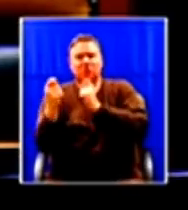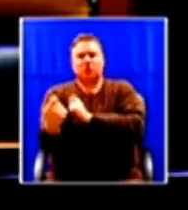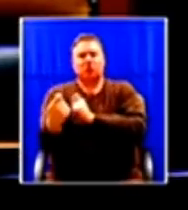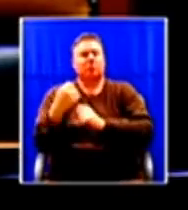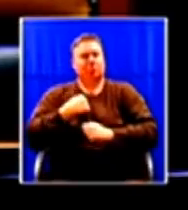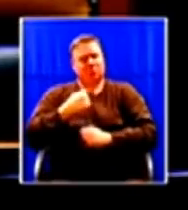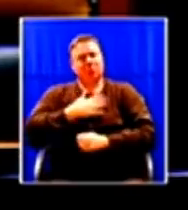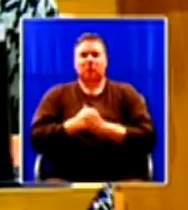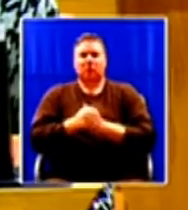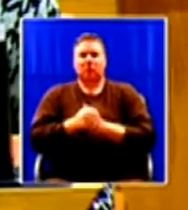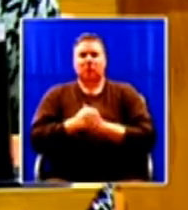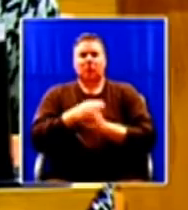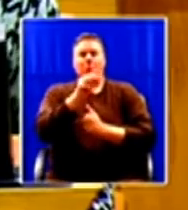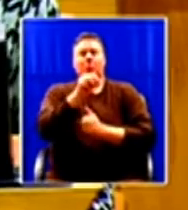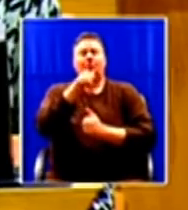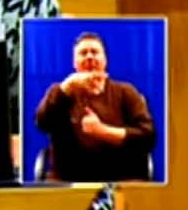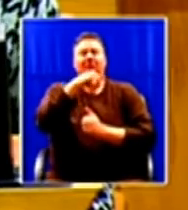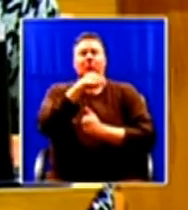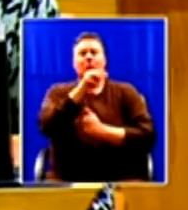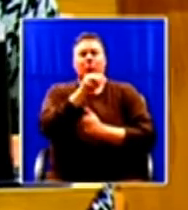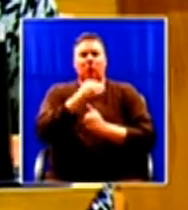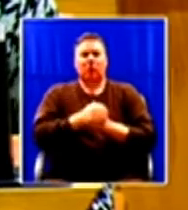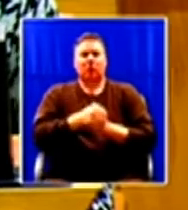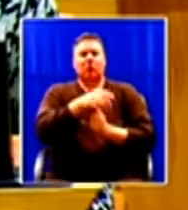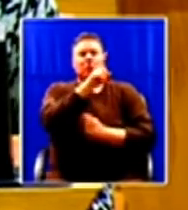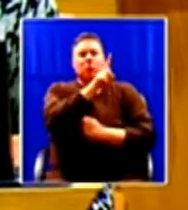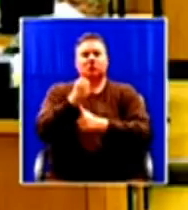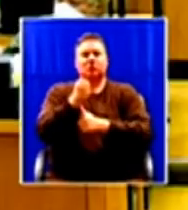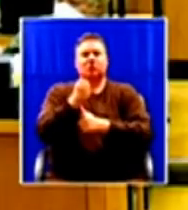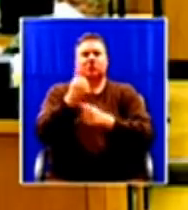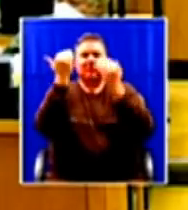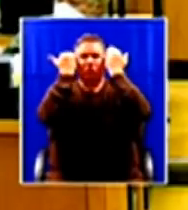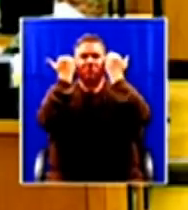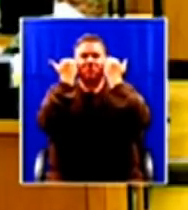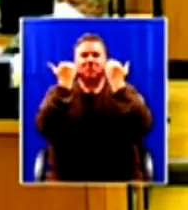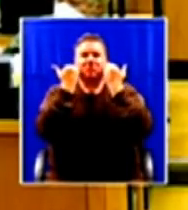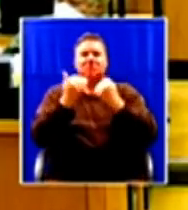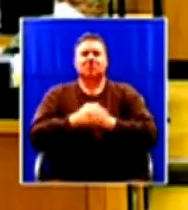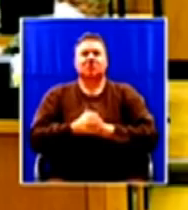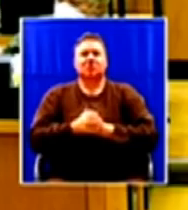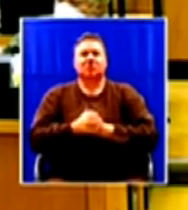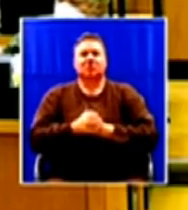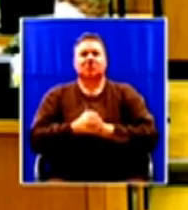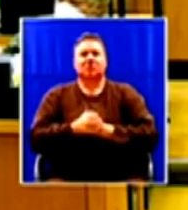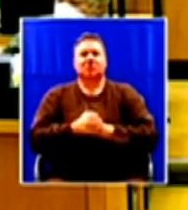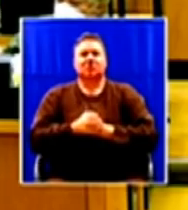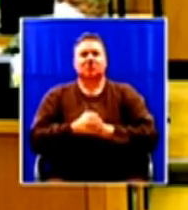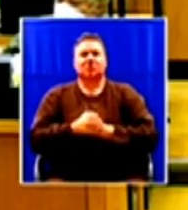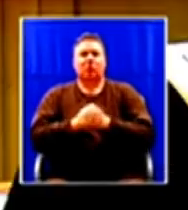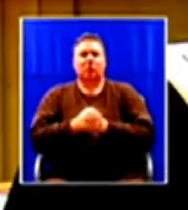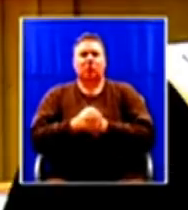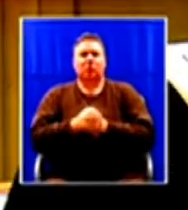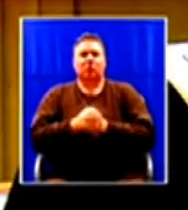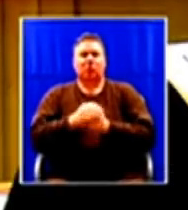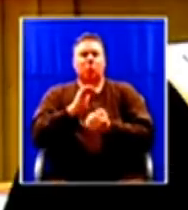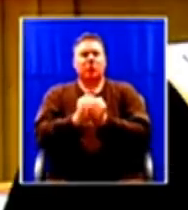she is surrounded by some controversies that relates to some issues of bribery